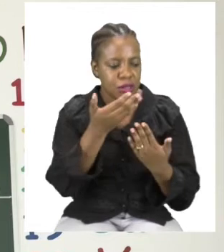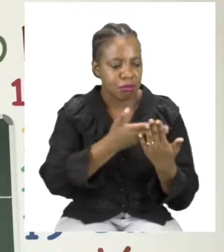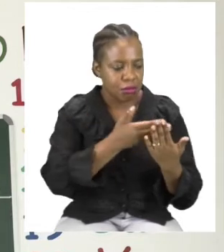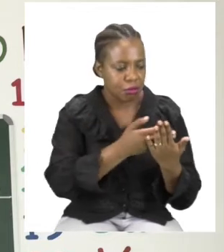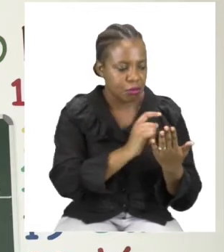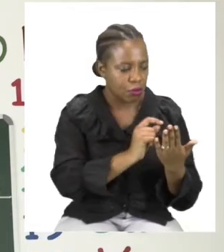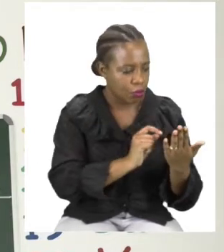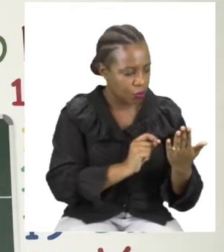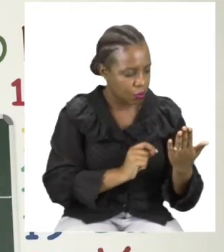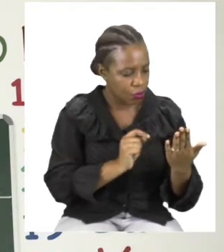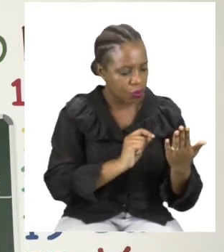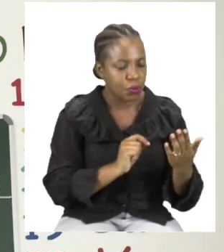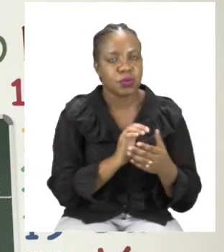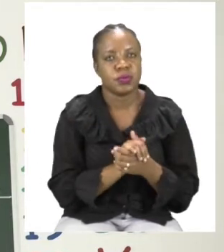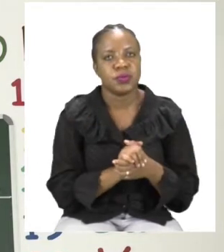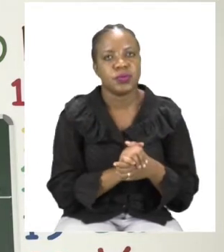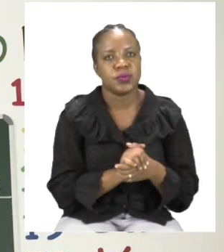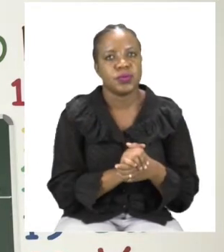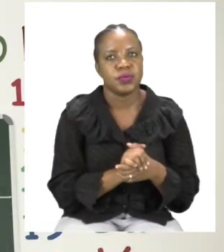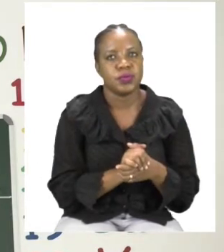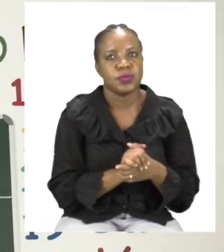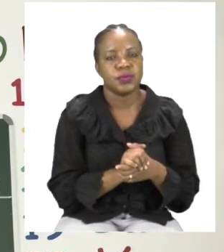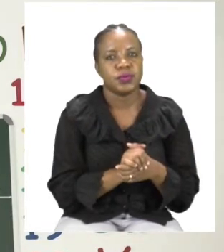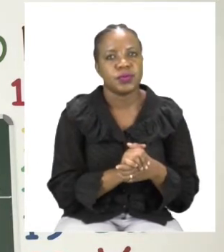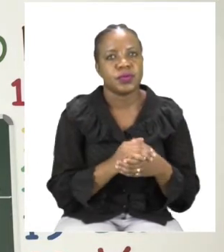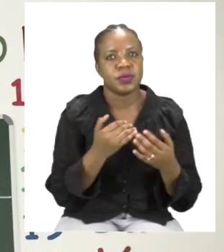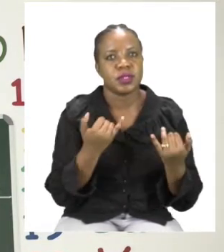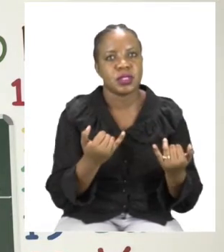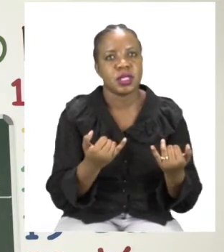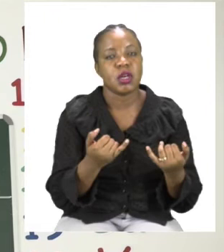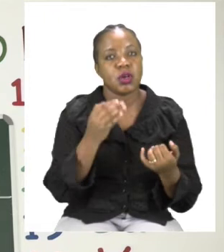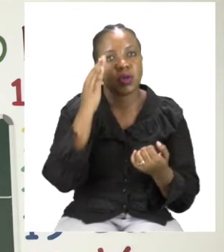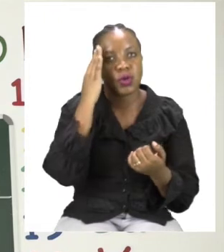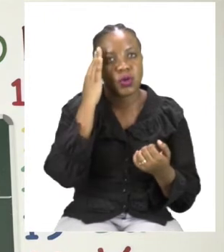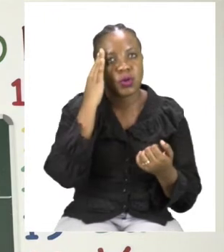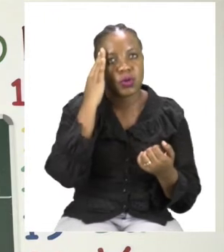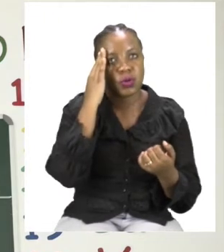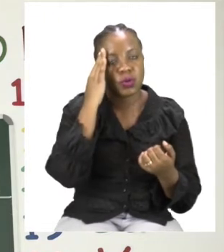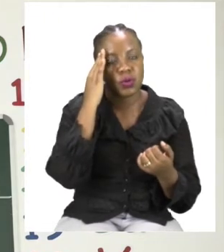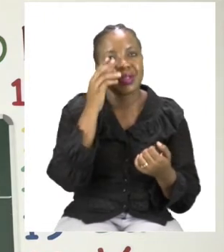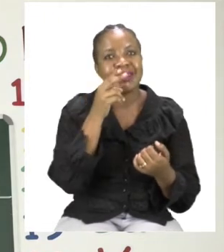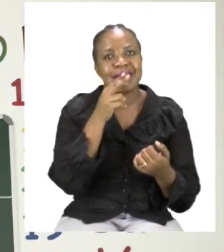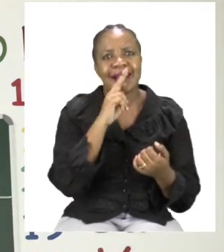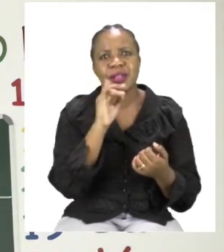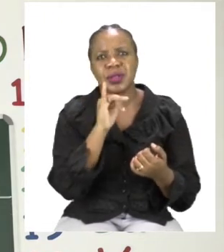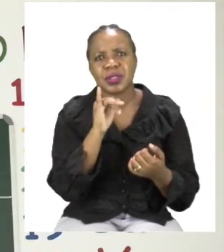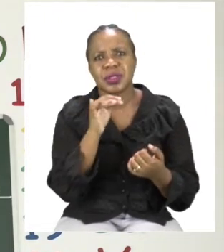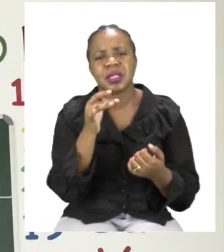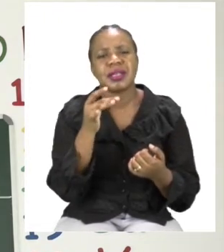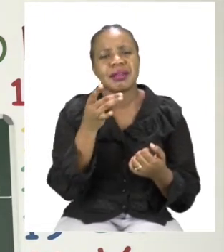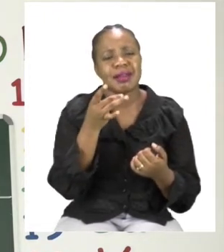your paper. So now we know our answer, we're going to put it by our equal sign. To say that